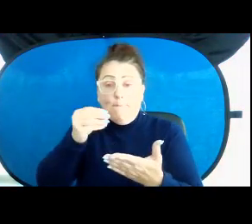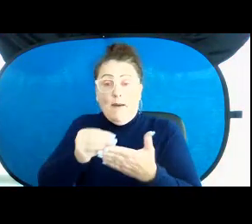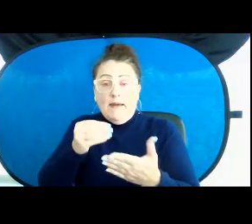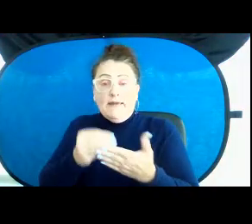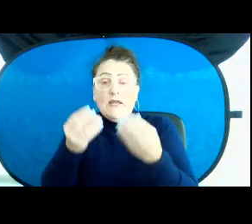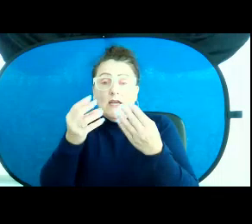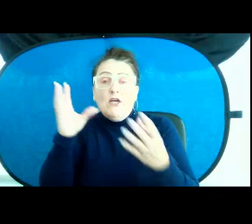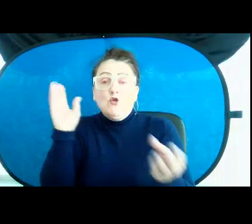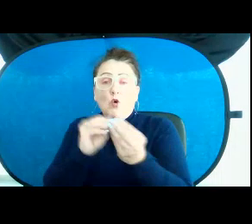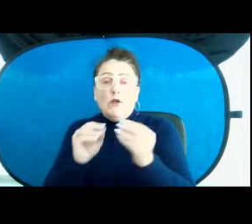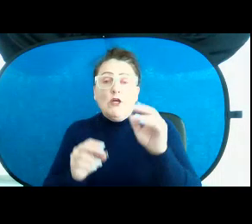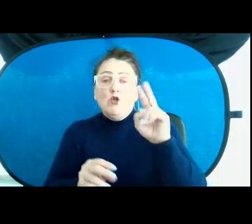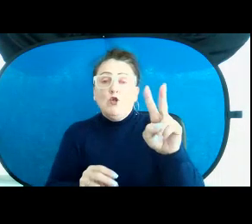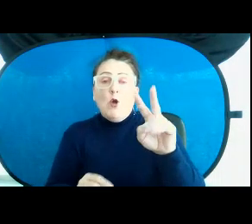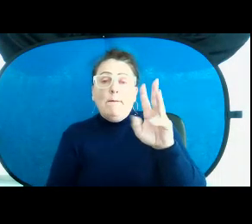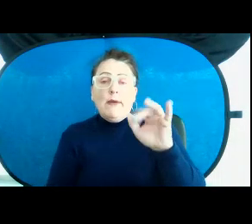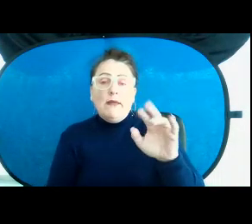total of